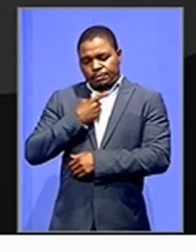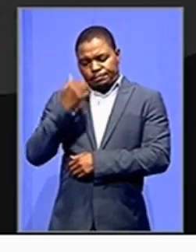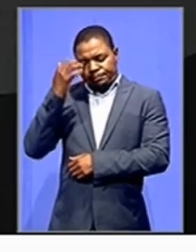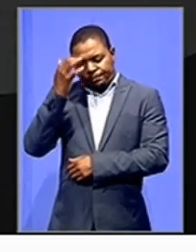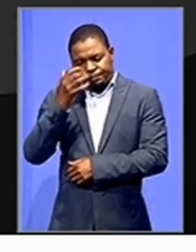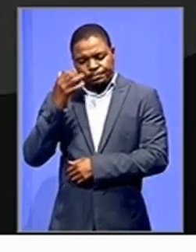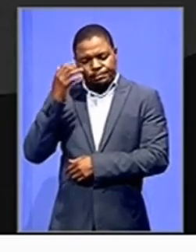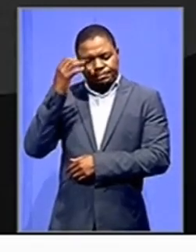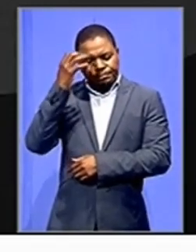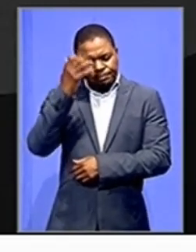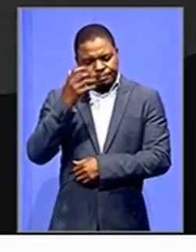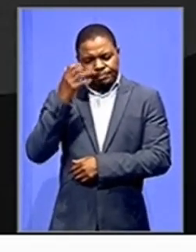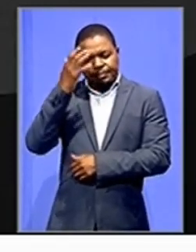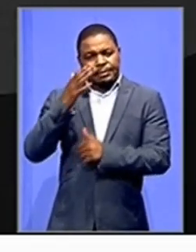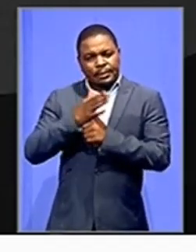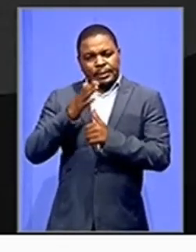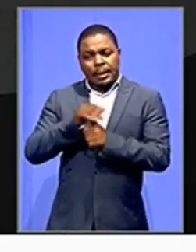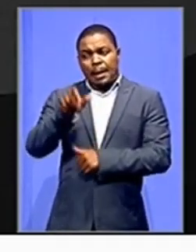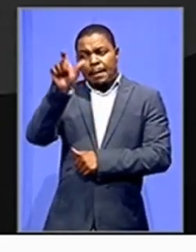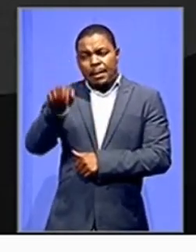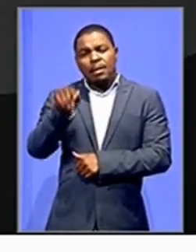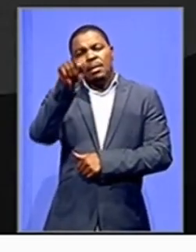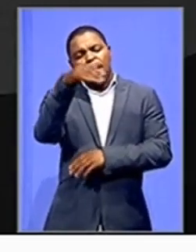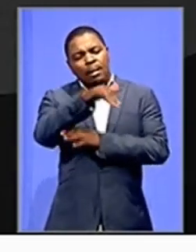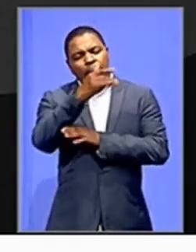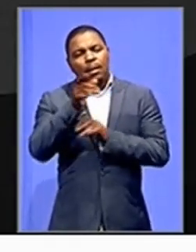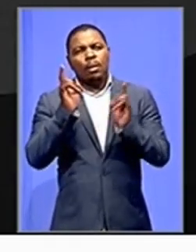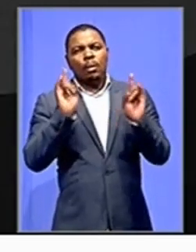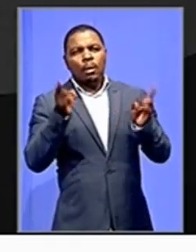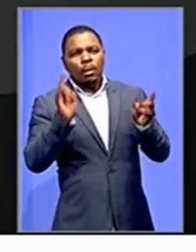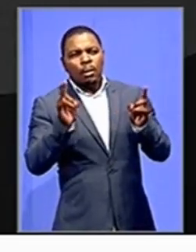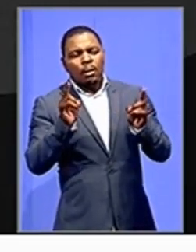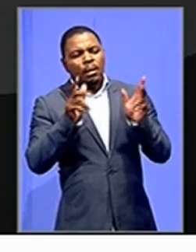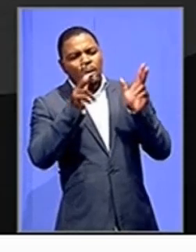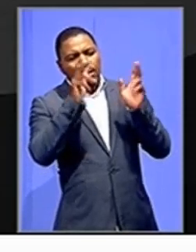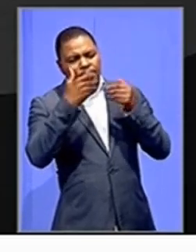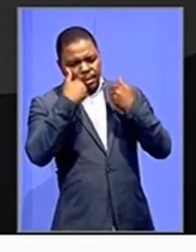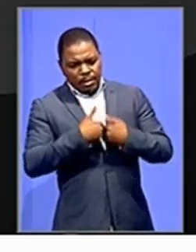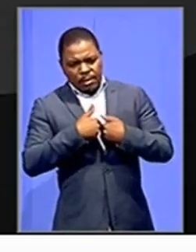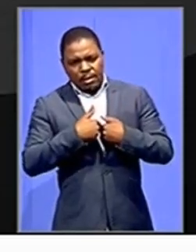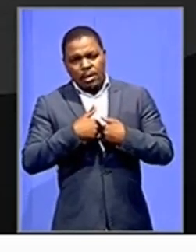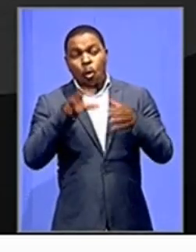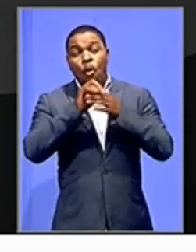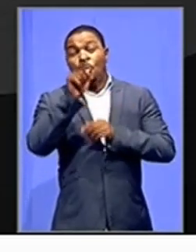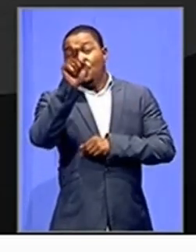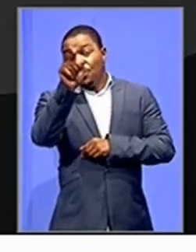hore hantle motho ya mametseng a bitseng lapeng ya